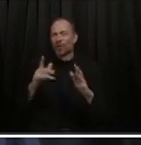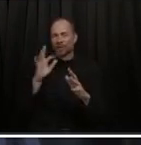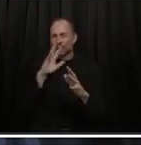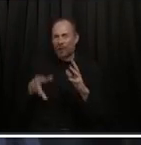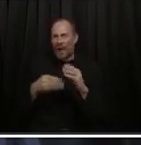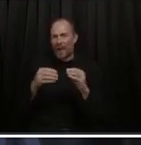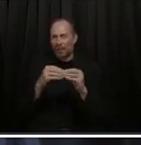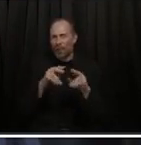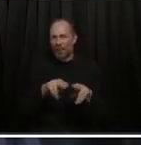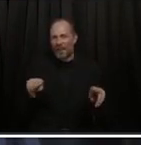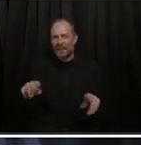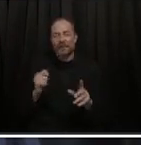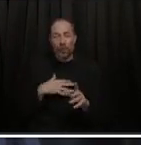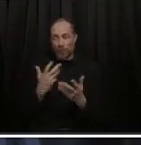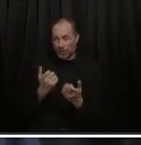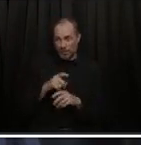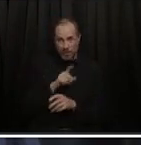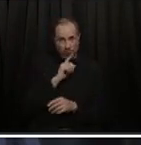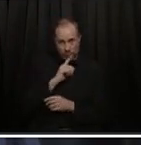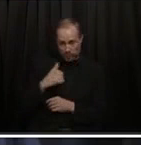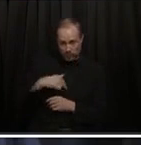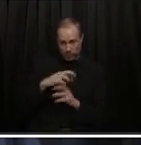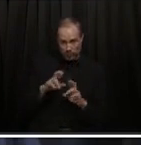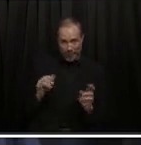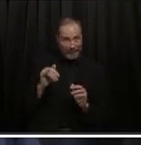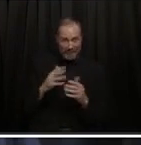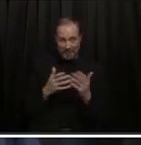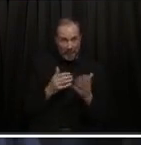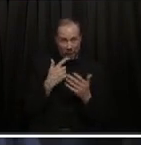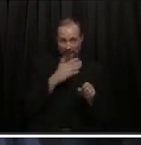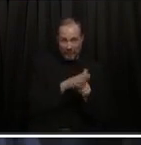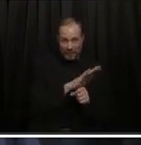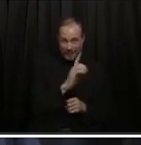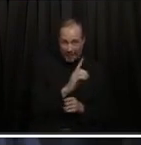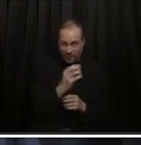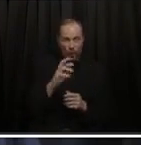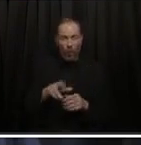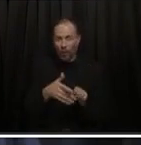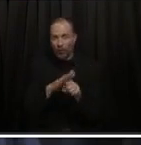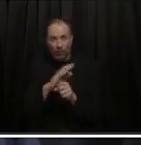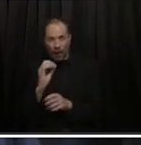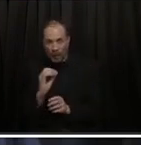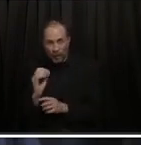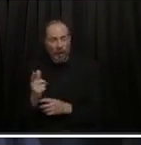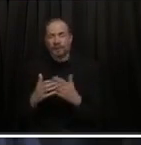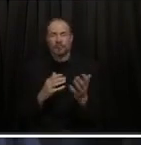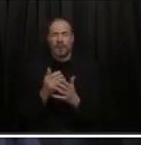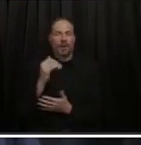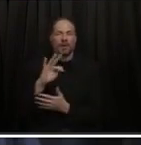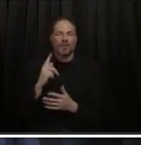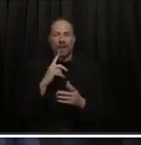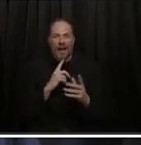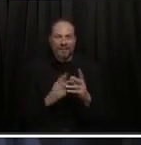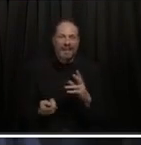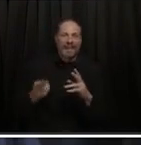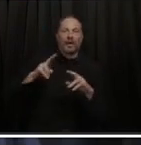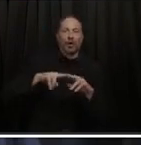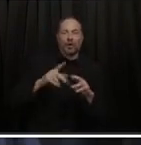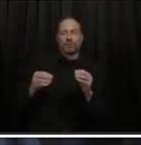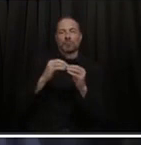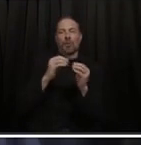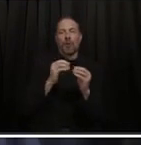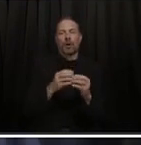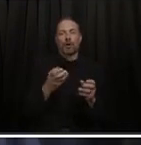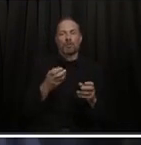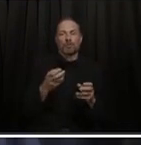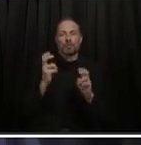we're ready, regardless of whether it's the Delta variant or Omicron variant, if there's another increase in hospitalizations.